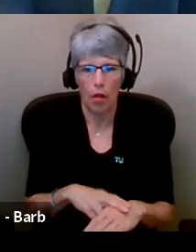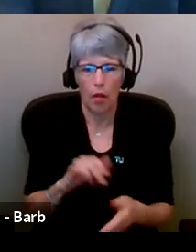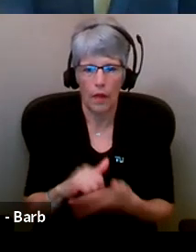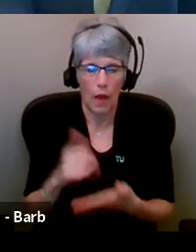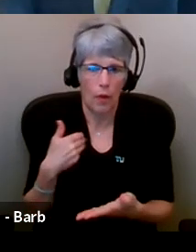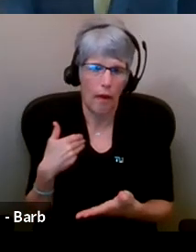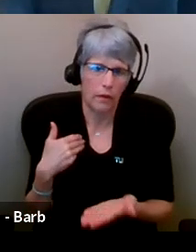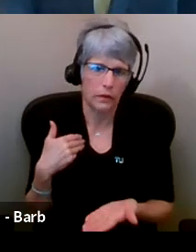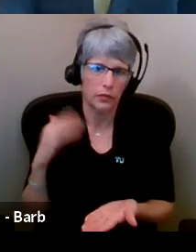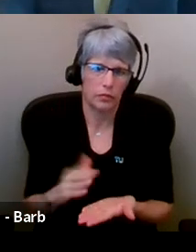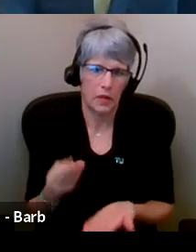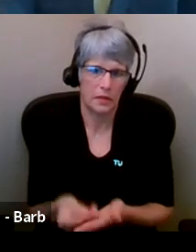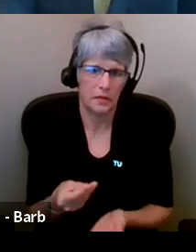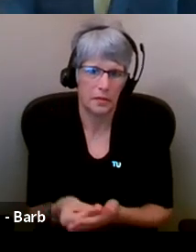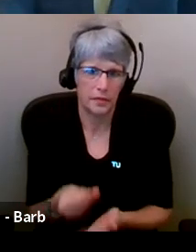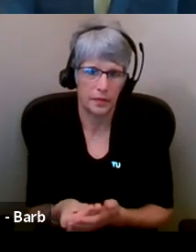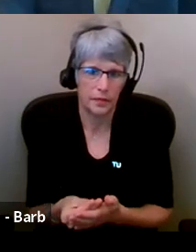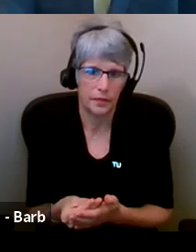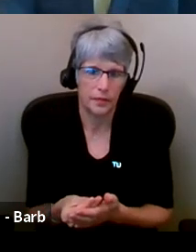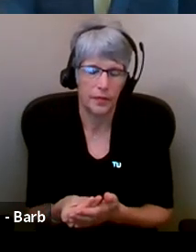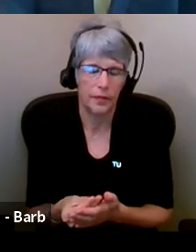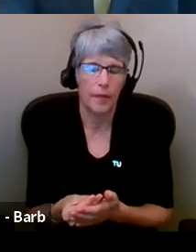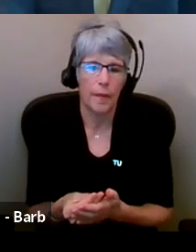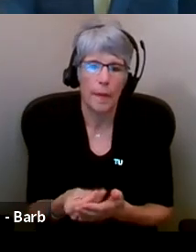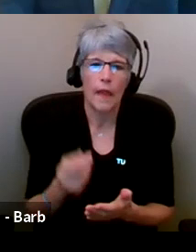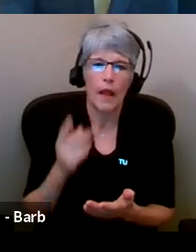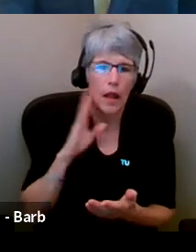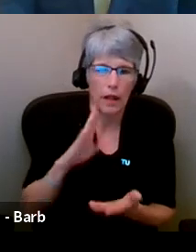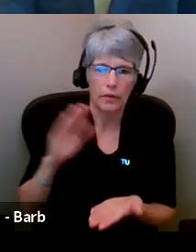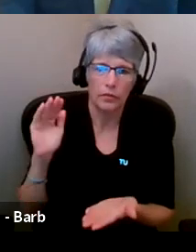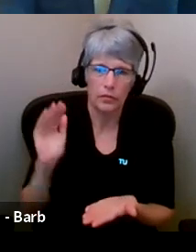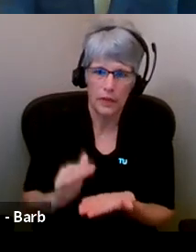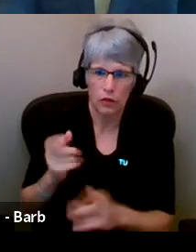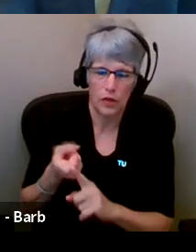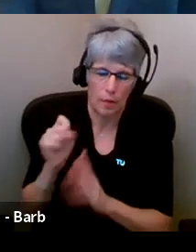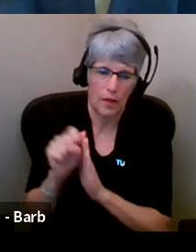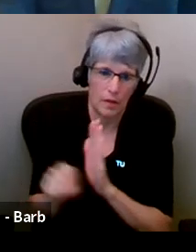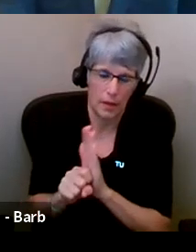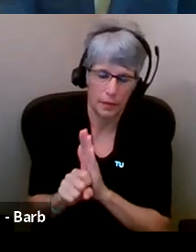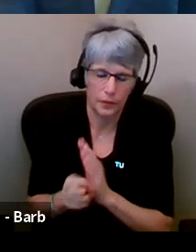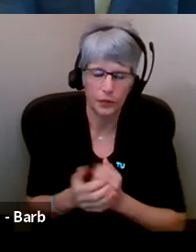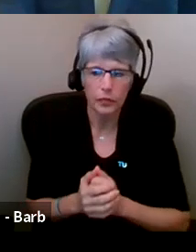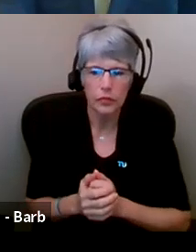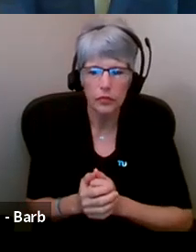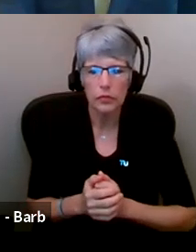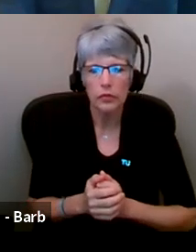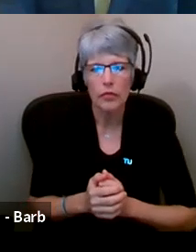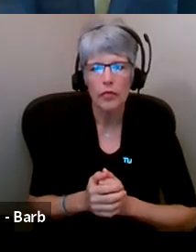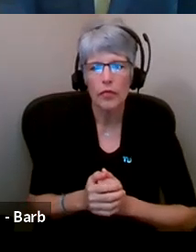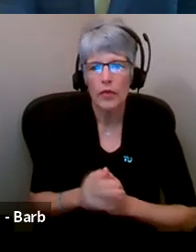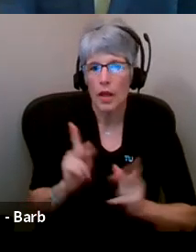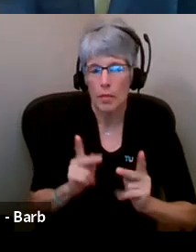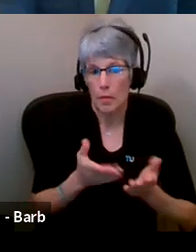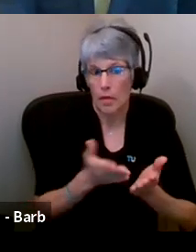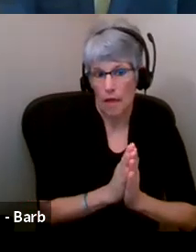losses that we have to be able to address in terms of reserves, as well as the decrease from the state. People have asked, and I'll ask Ben to